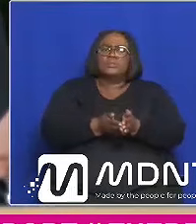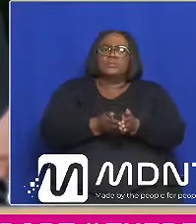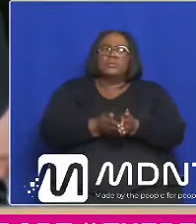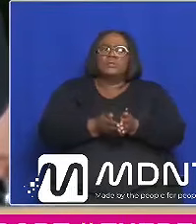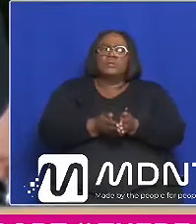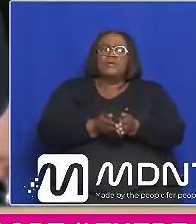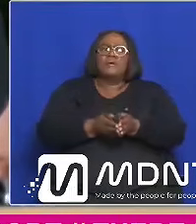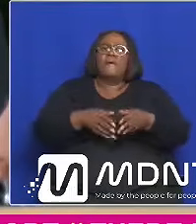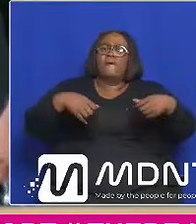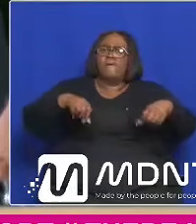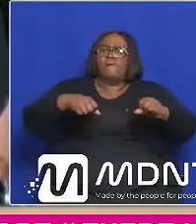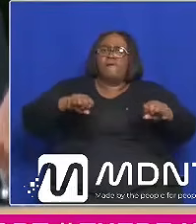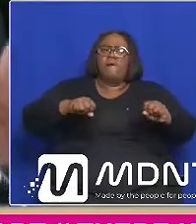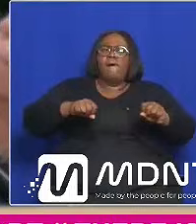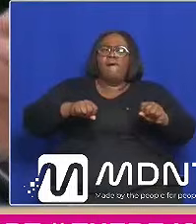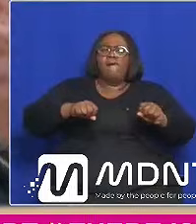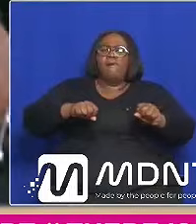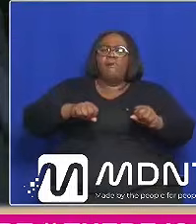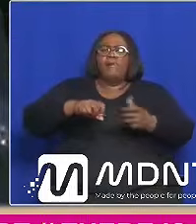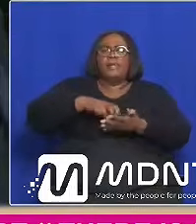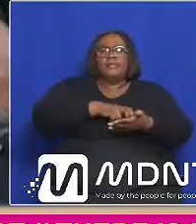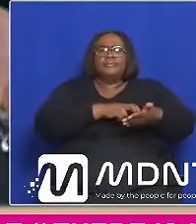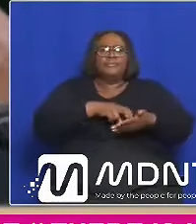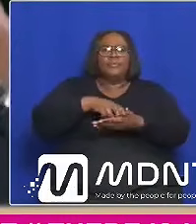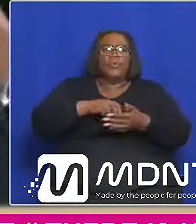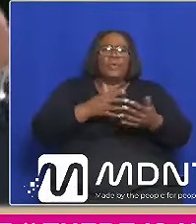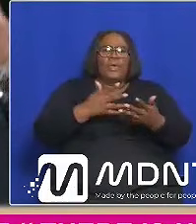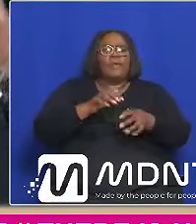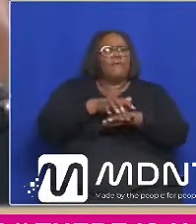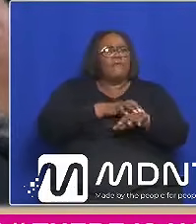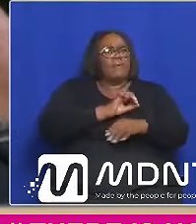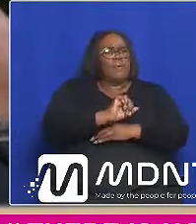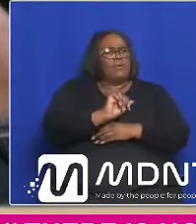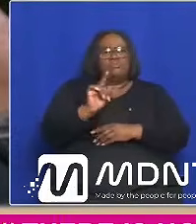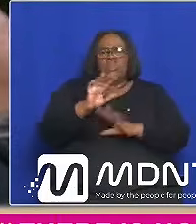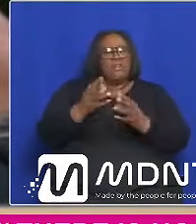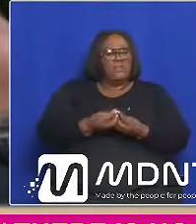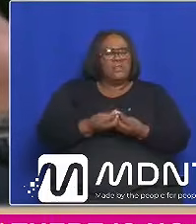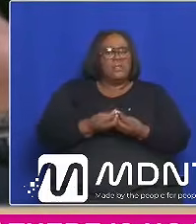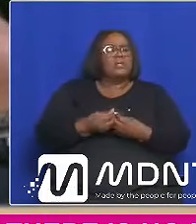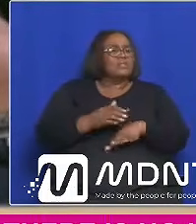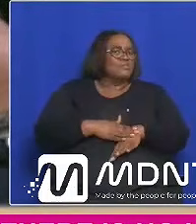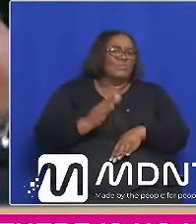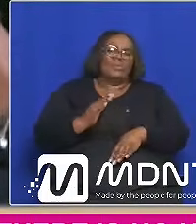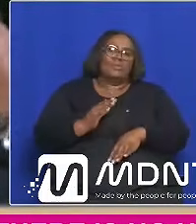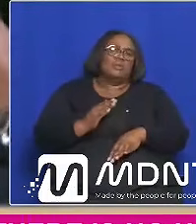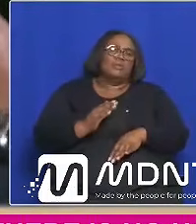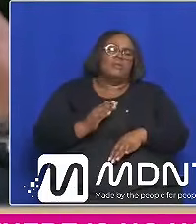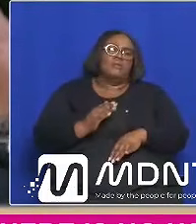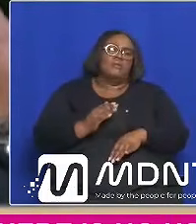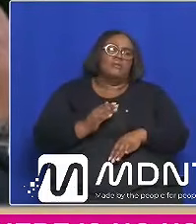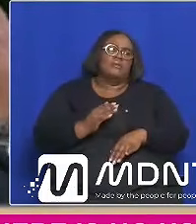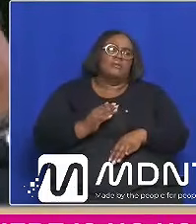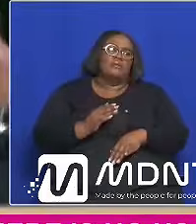up at your farm. All of that is more than my relationship